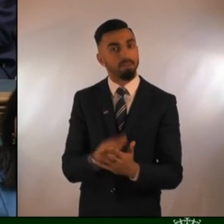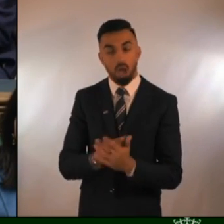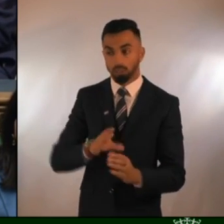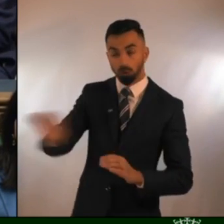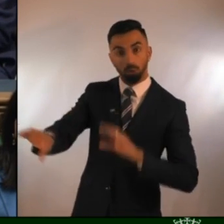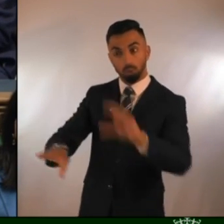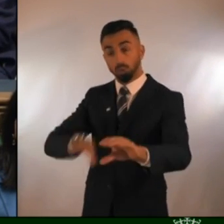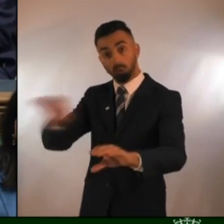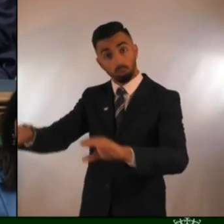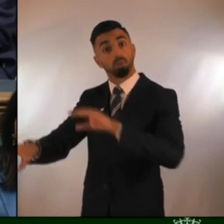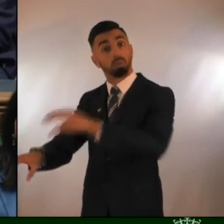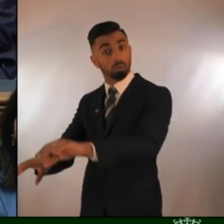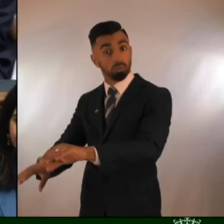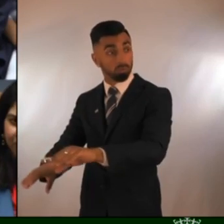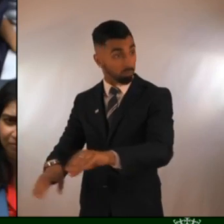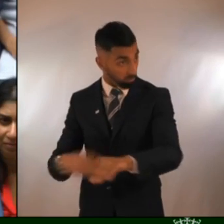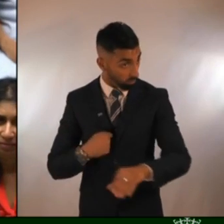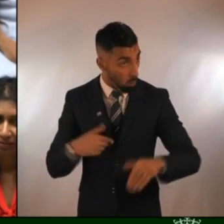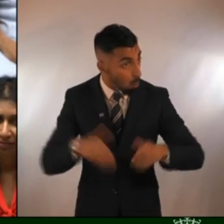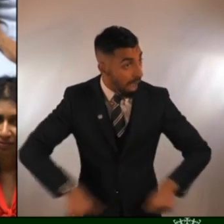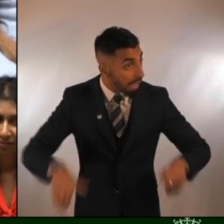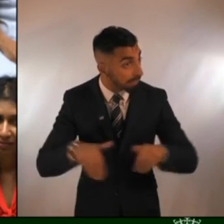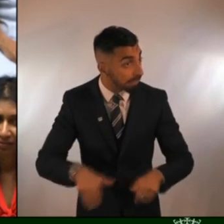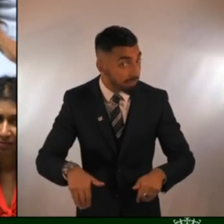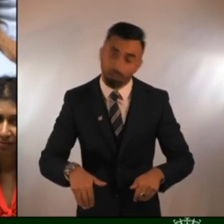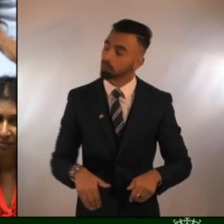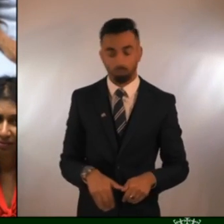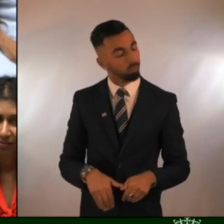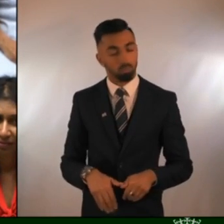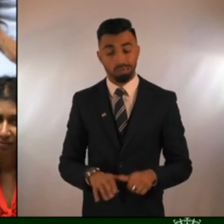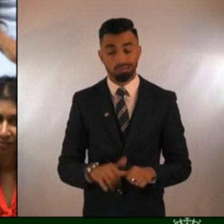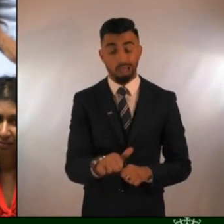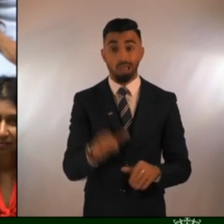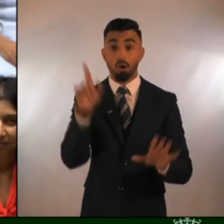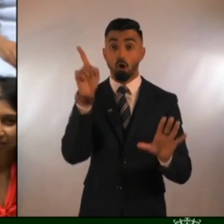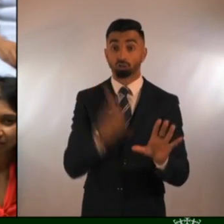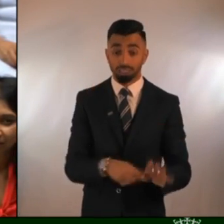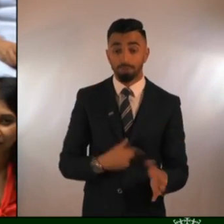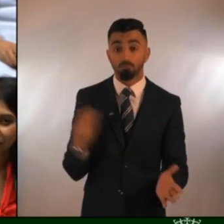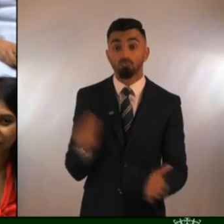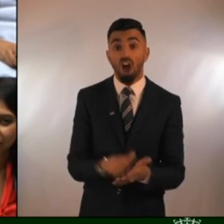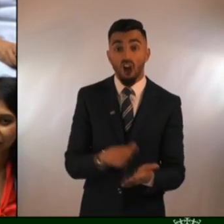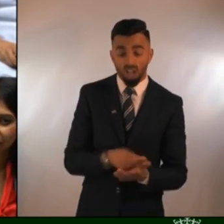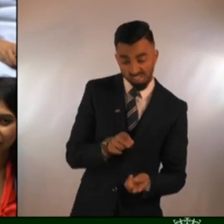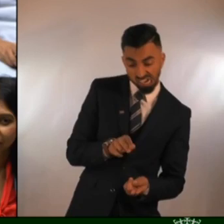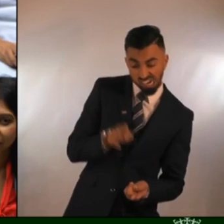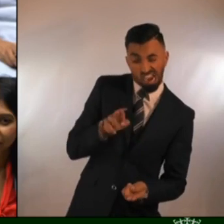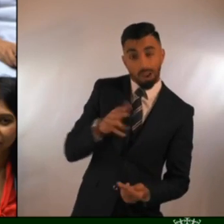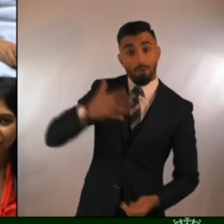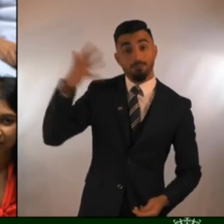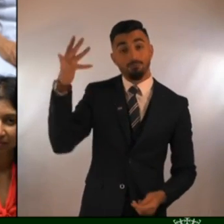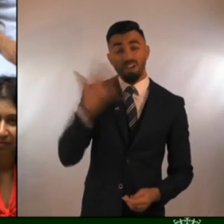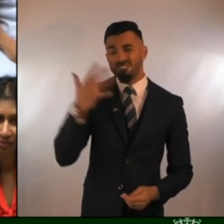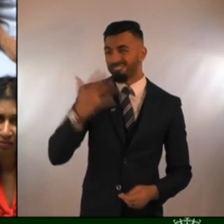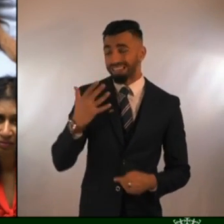GDP. And we won't wait to get started. Next year, funding will grow by 15%, the fastest year-on-year